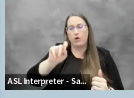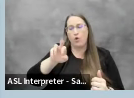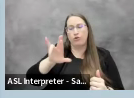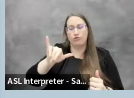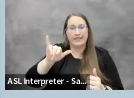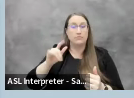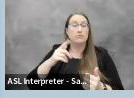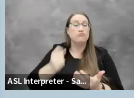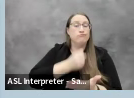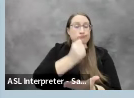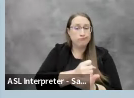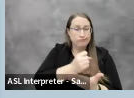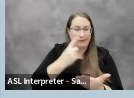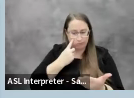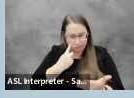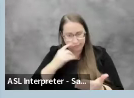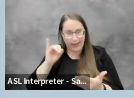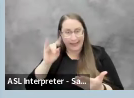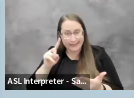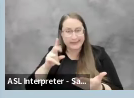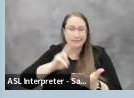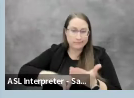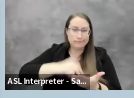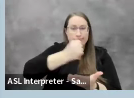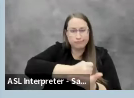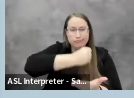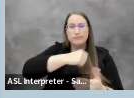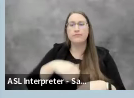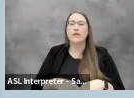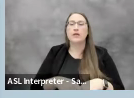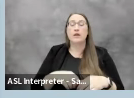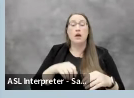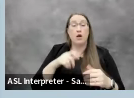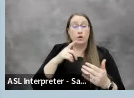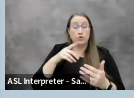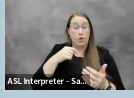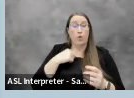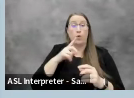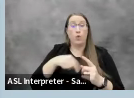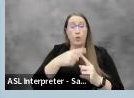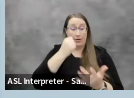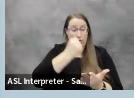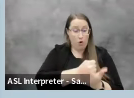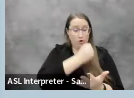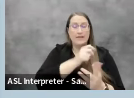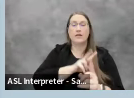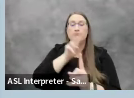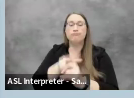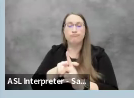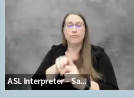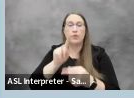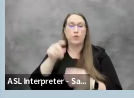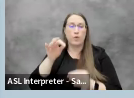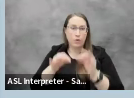estate needs to be notarized. Also, after it's notarized, it must be filed with the appropriate county recorder within 60 days